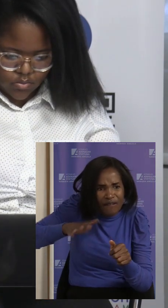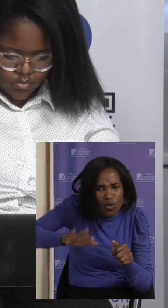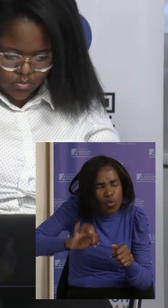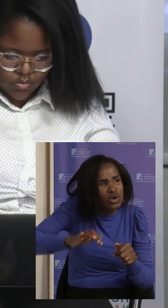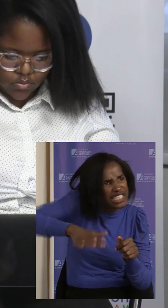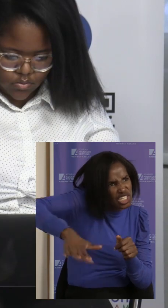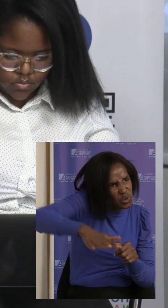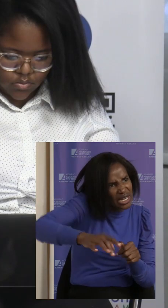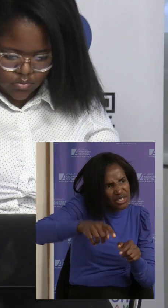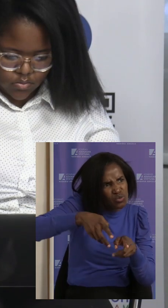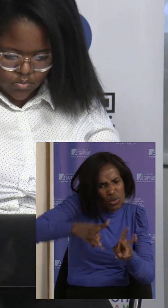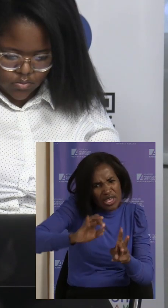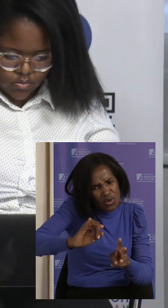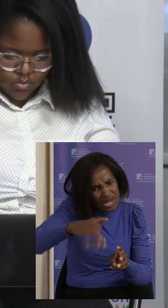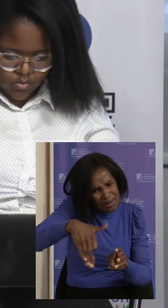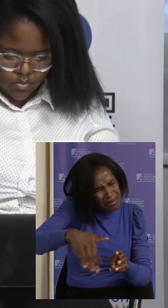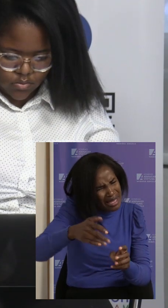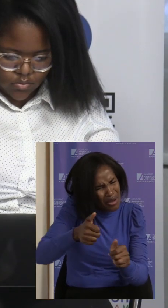the